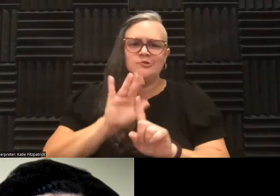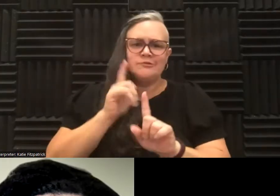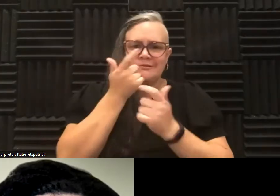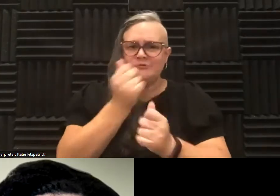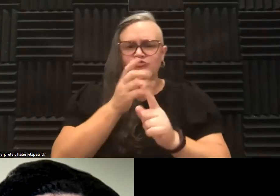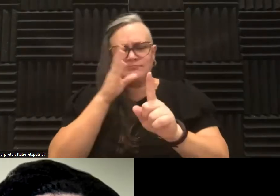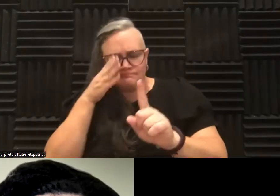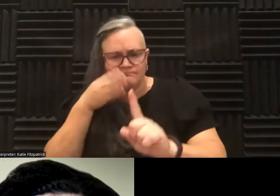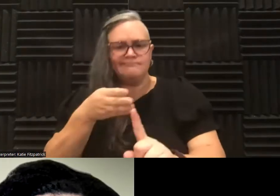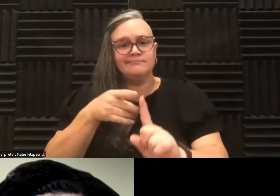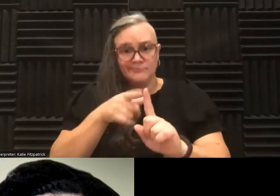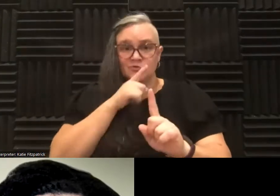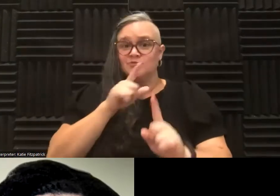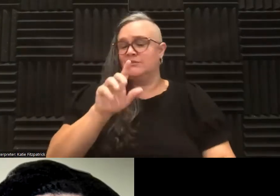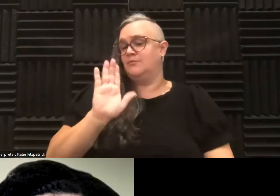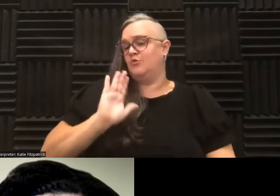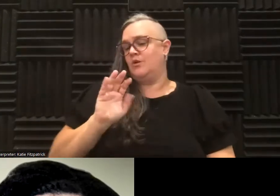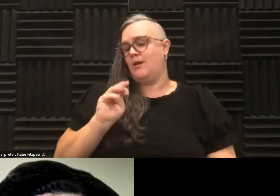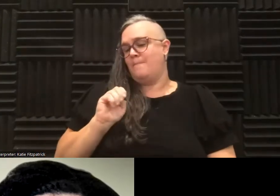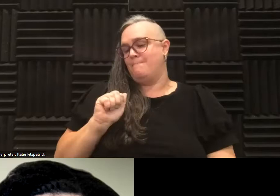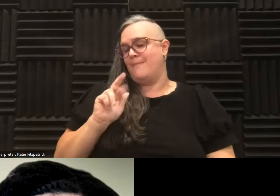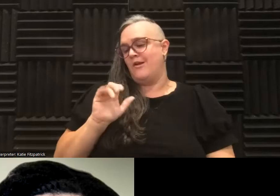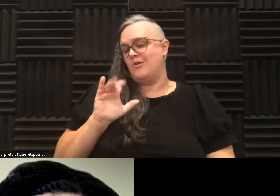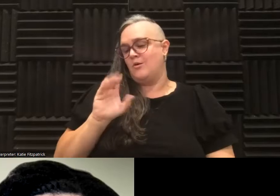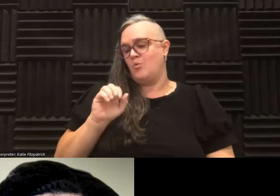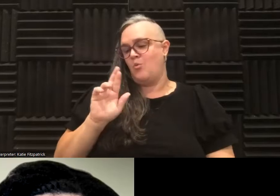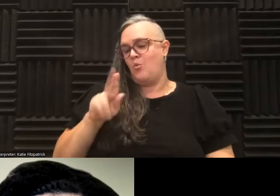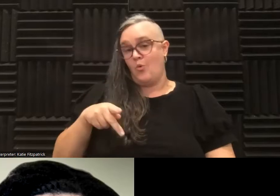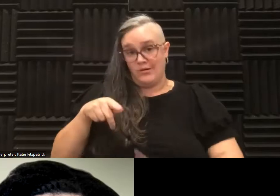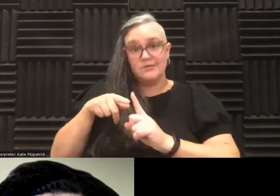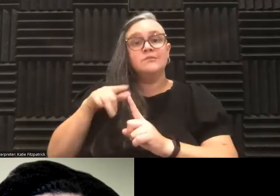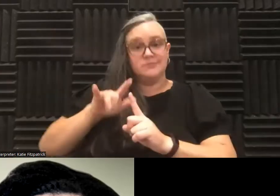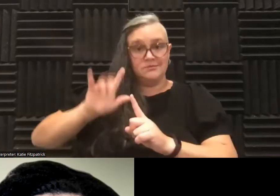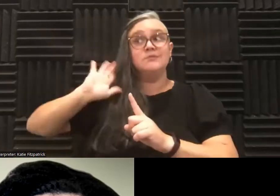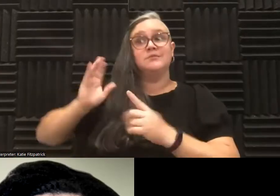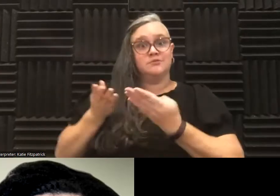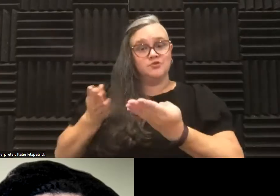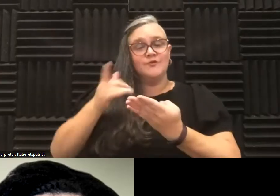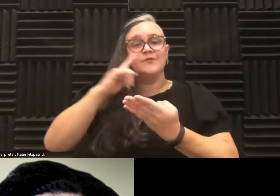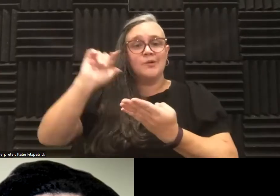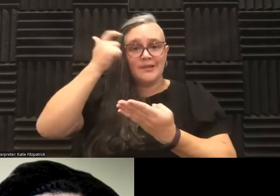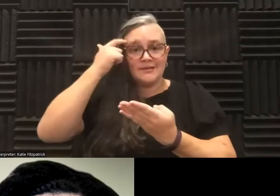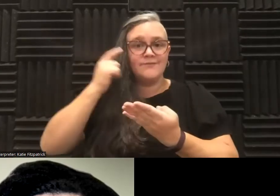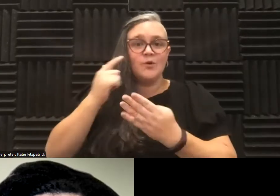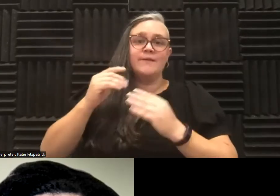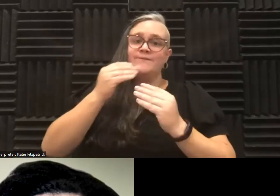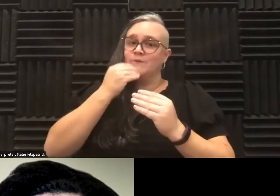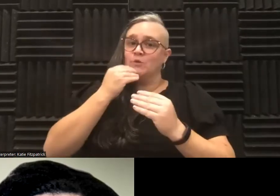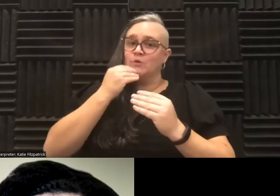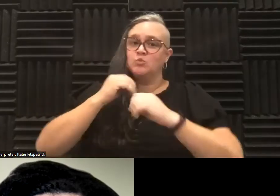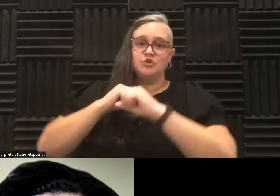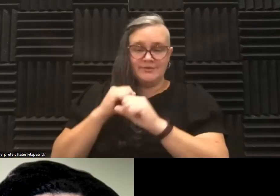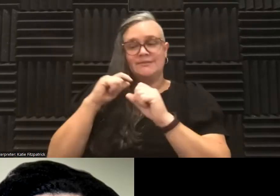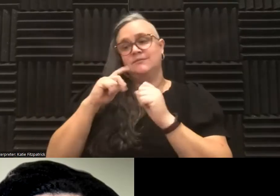is a prior AmeriCorps member who served Lansing area residents through food security projects. Her other passions